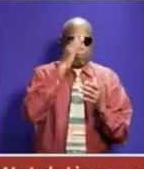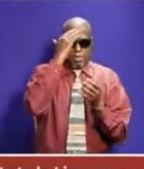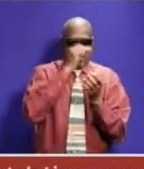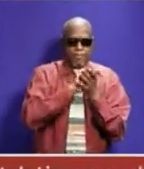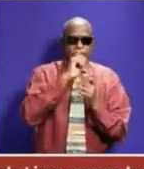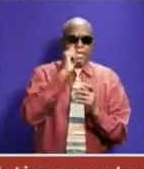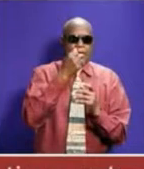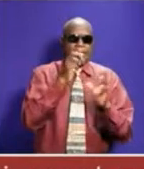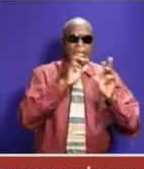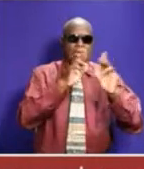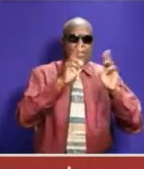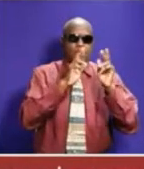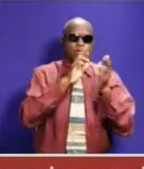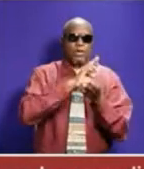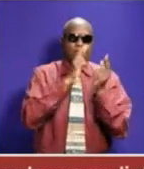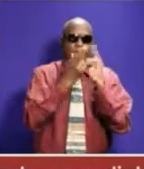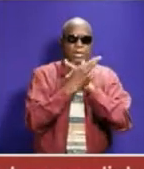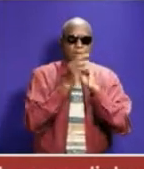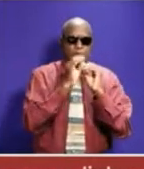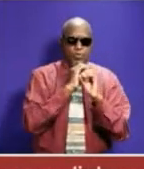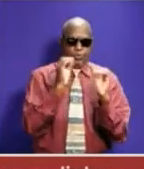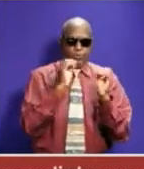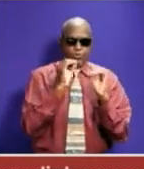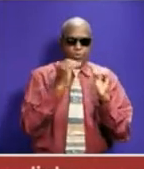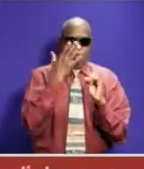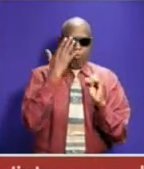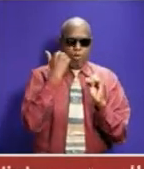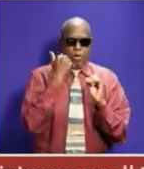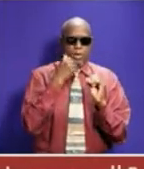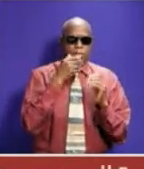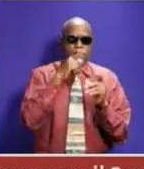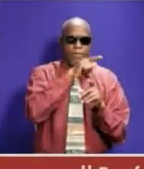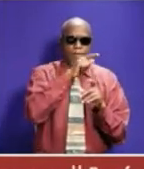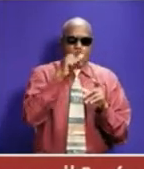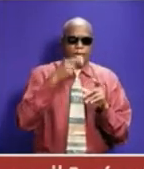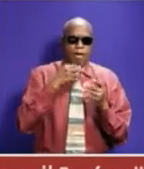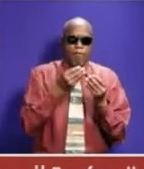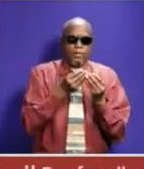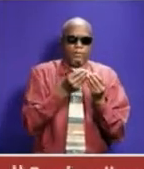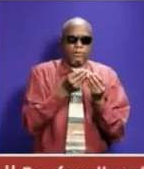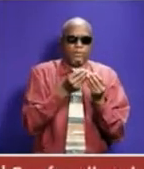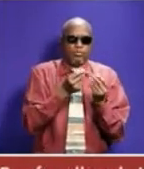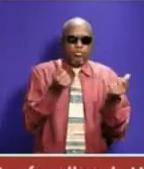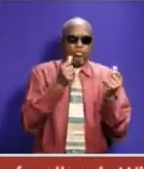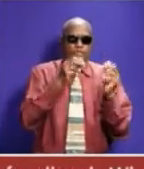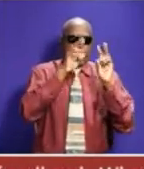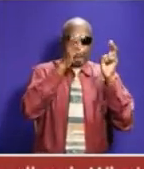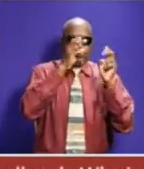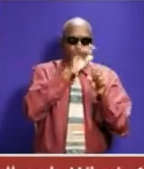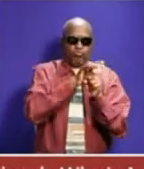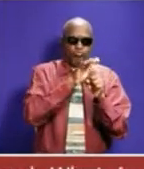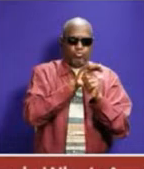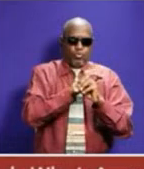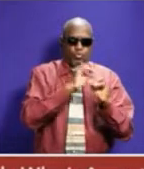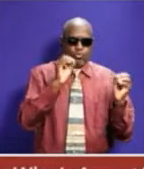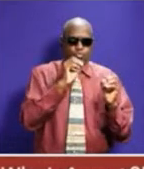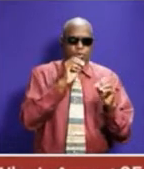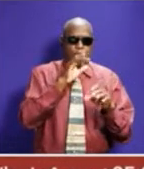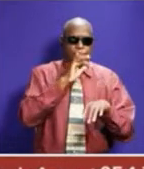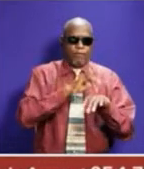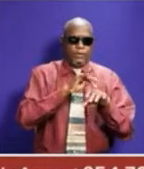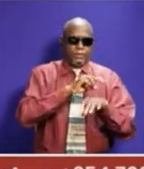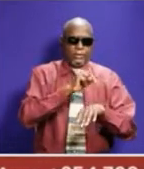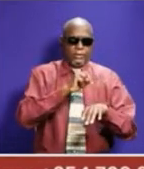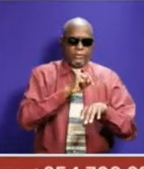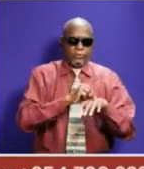currently prepared for a referendum due to the ongoing unresolved issues affecting the nation. As NCSK, we